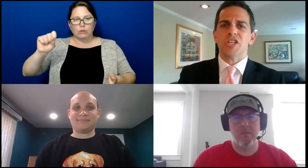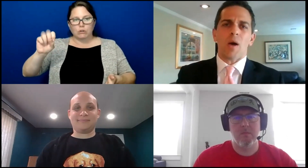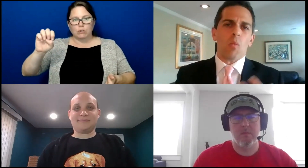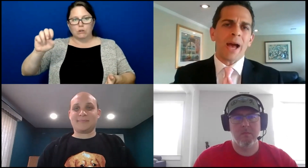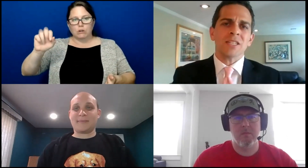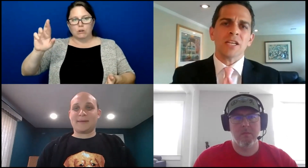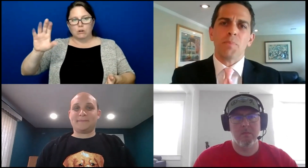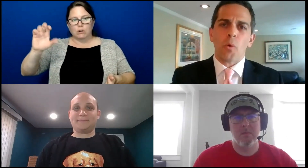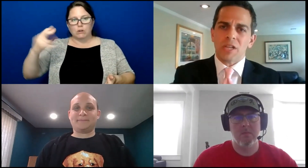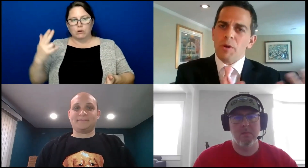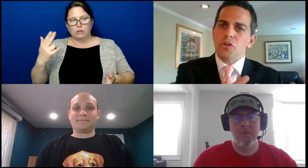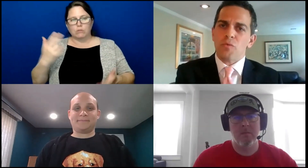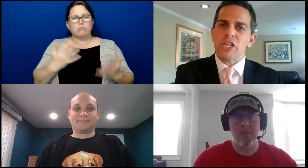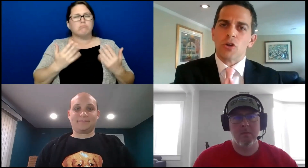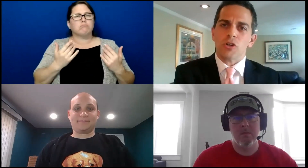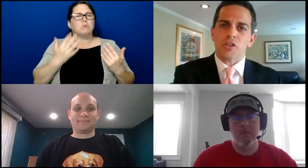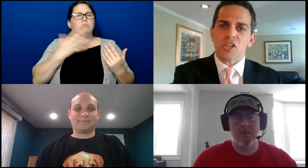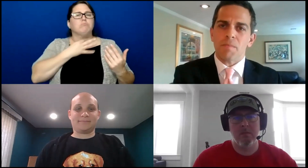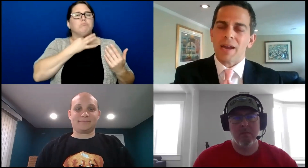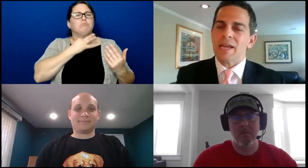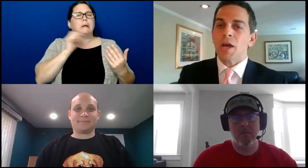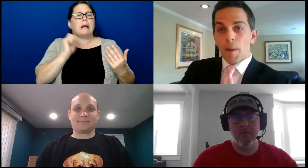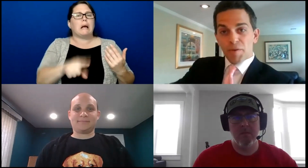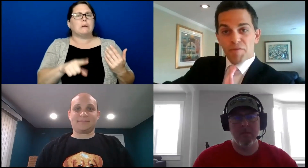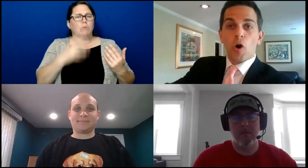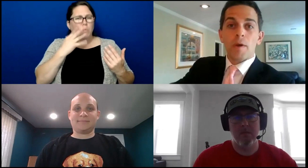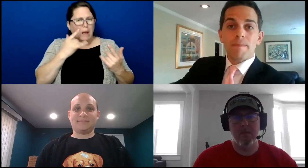someone tell me in the chat, why is it important that we do research on